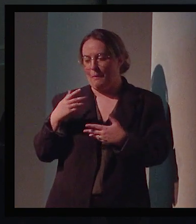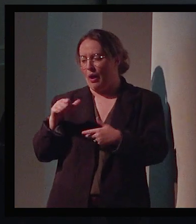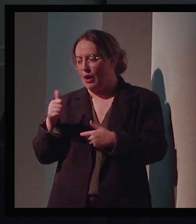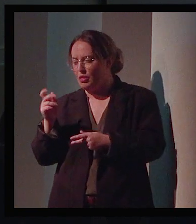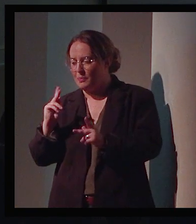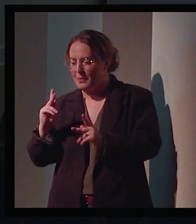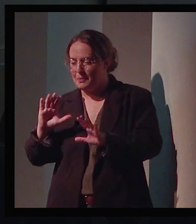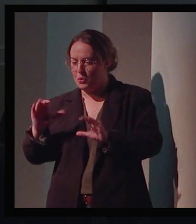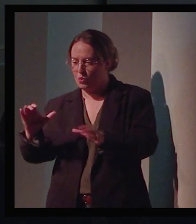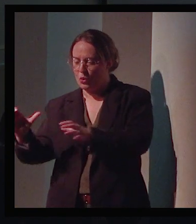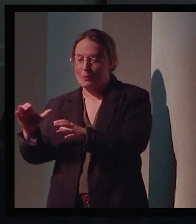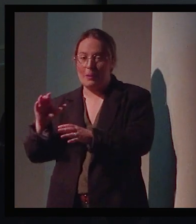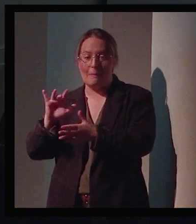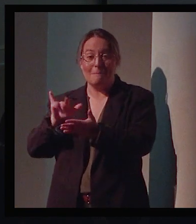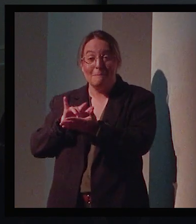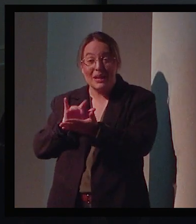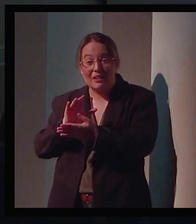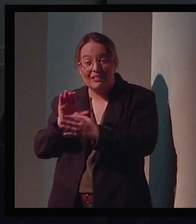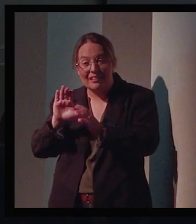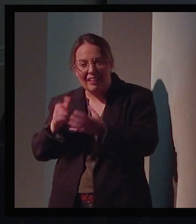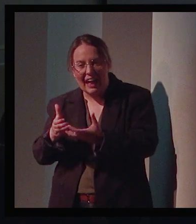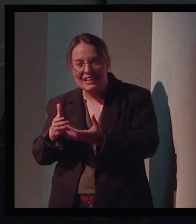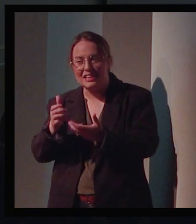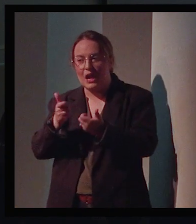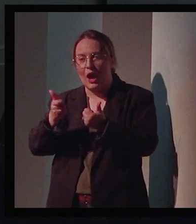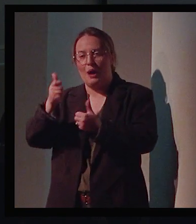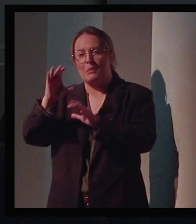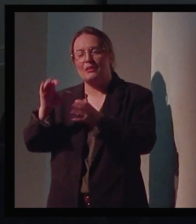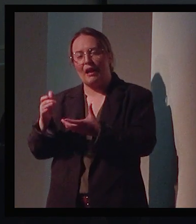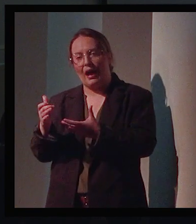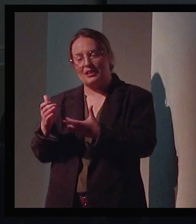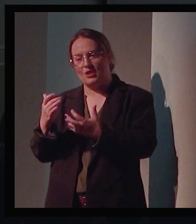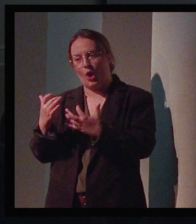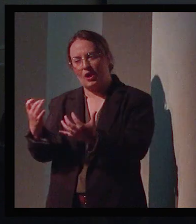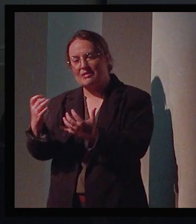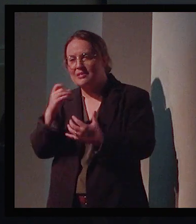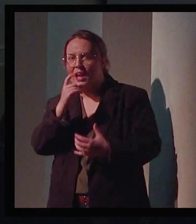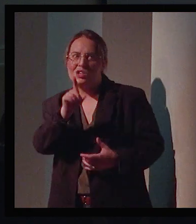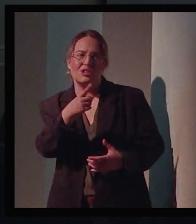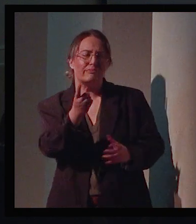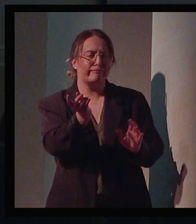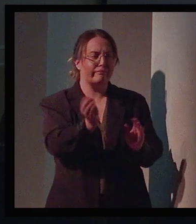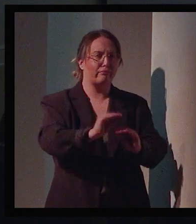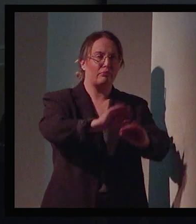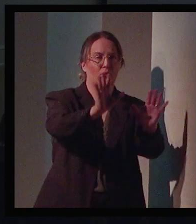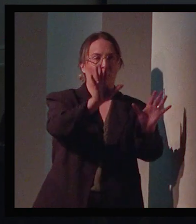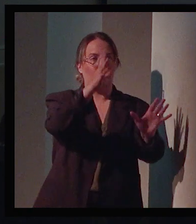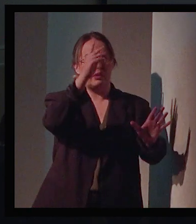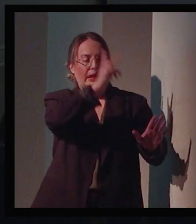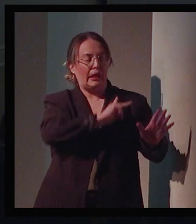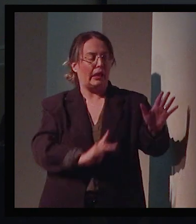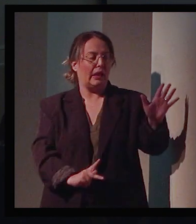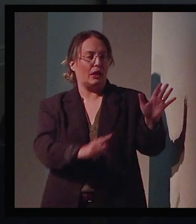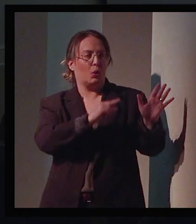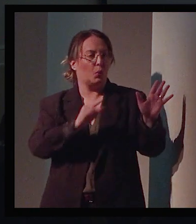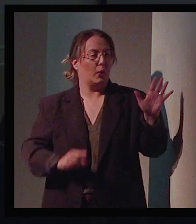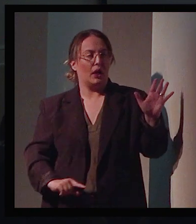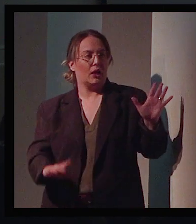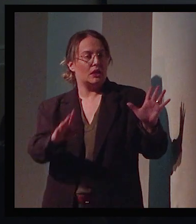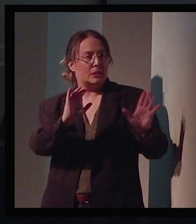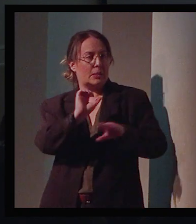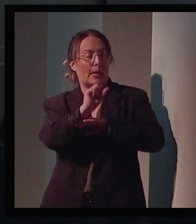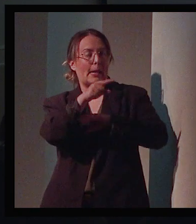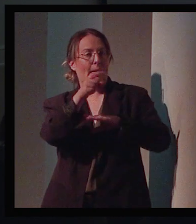class audiences and collectors who were not necessarily interested in grand paintings of kings and conquests,